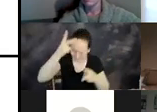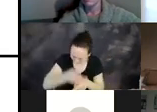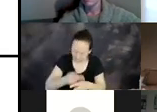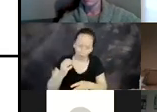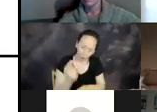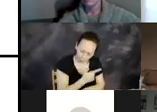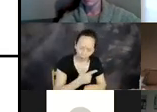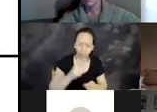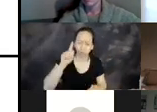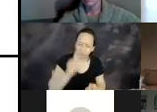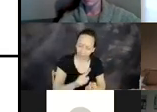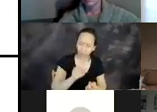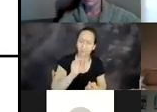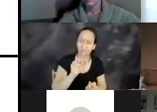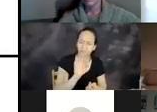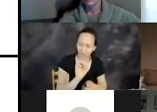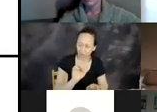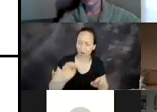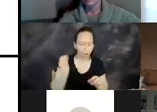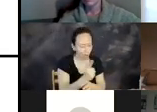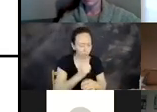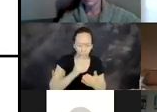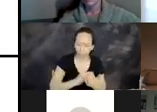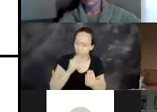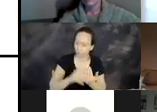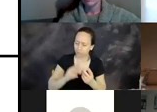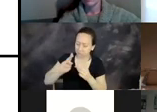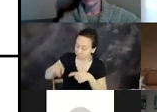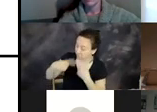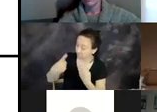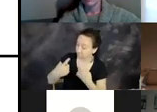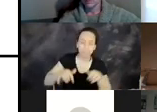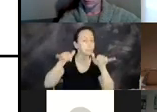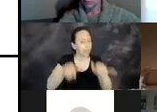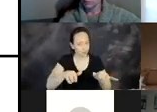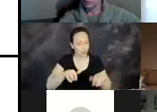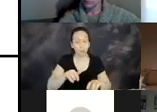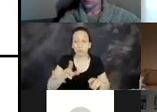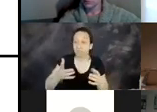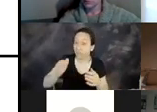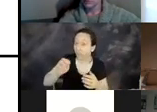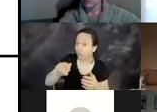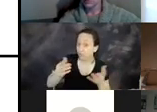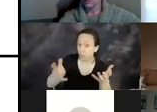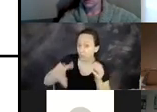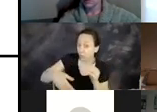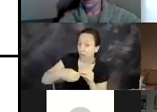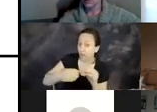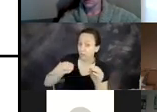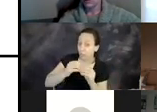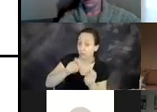still absolutely going to be available. Anthony, would you want to add anything more about that specifically